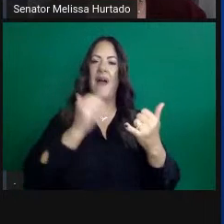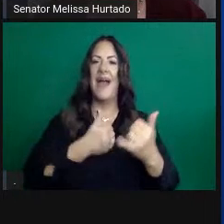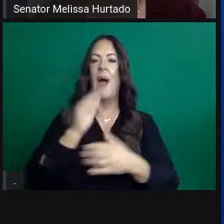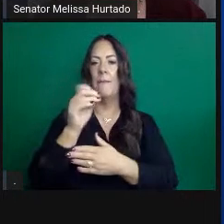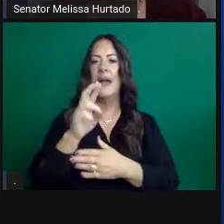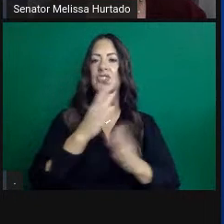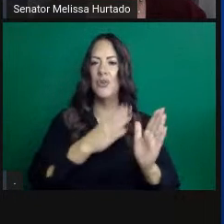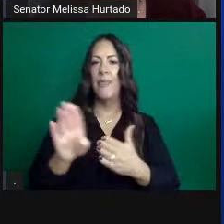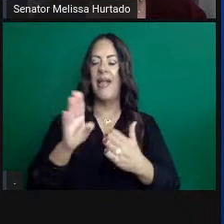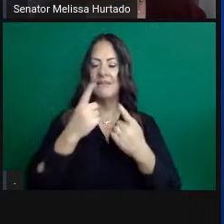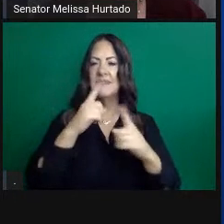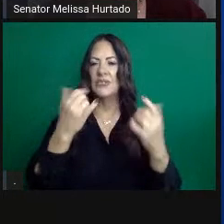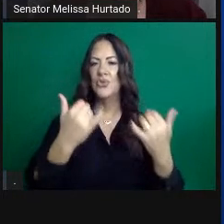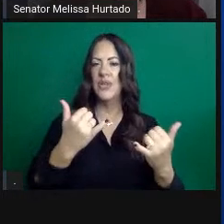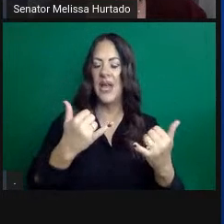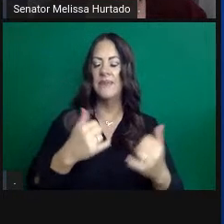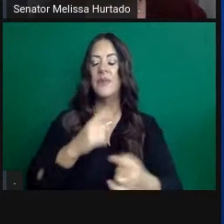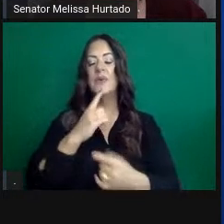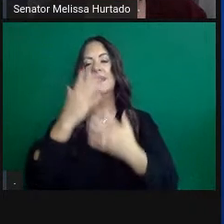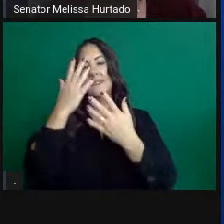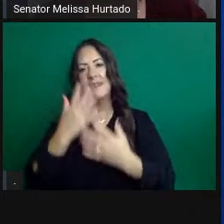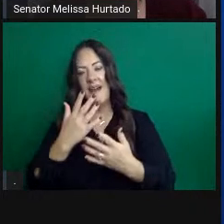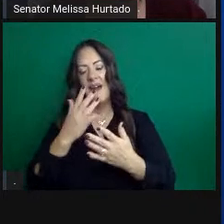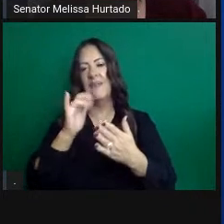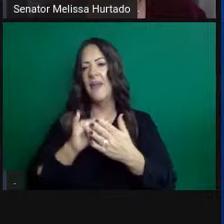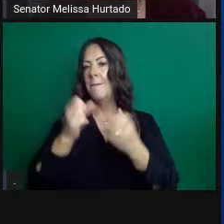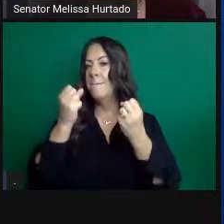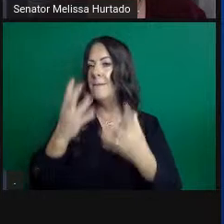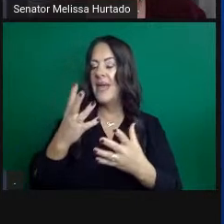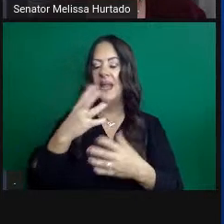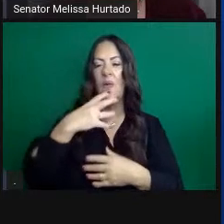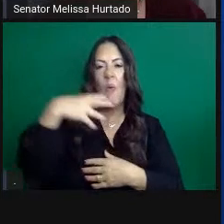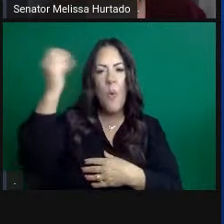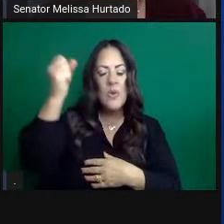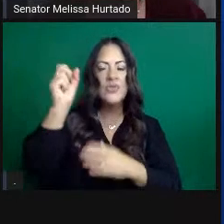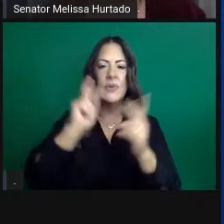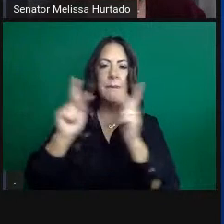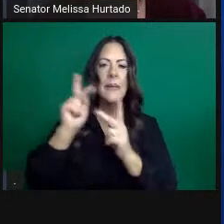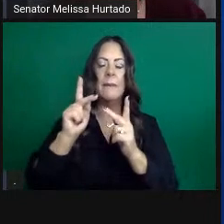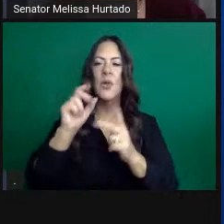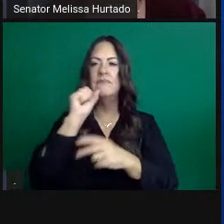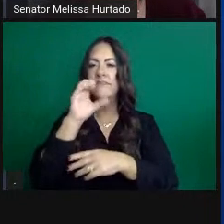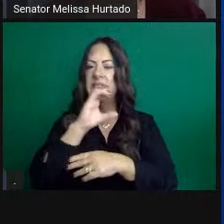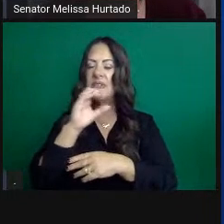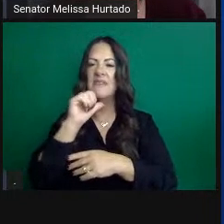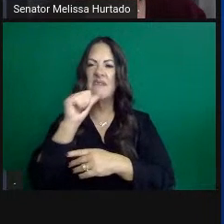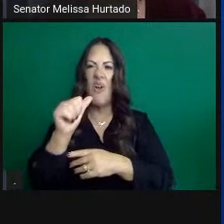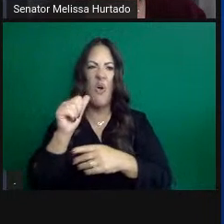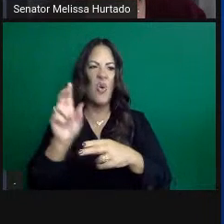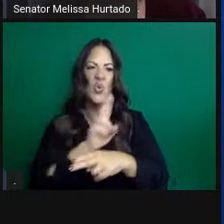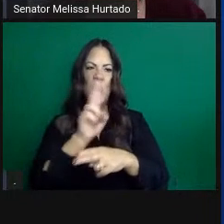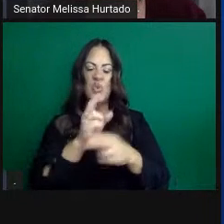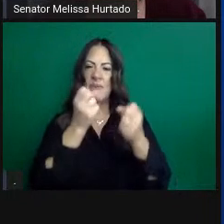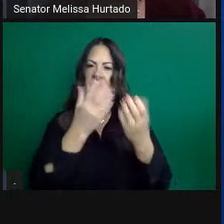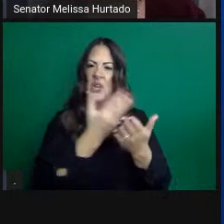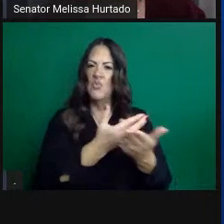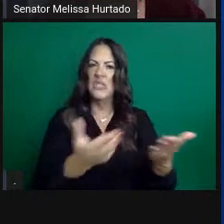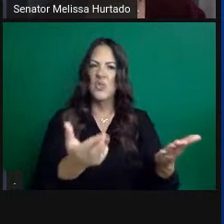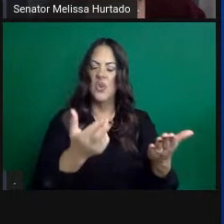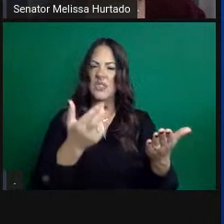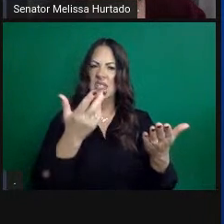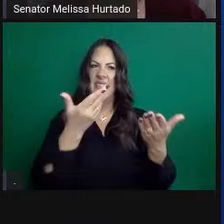older Californians don't utilize or have access to the wide array of public programs and services that are designed to help